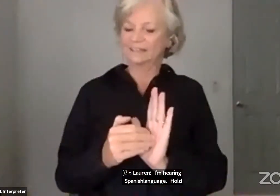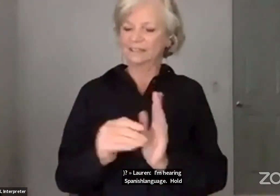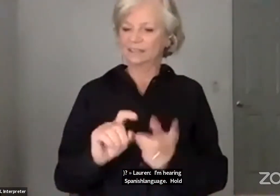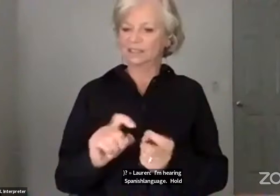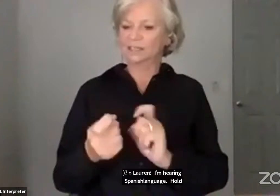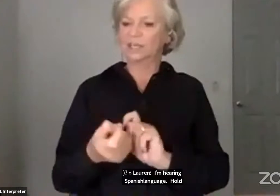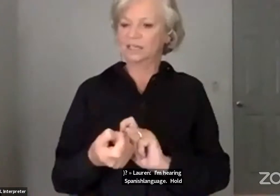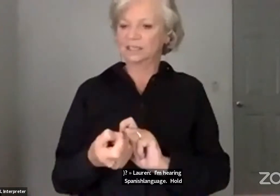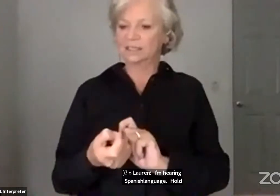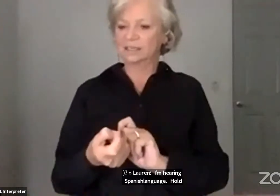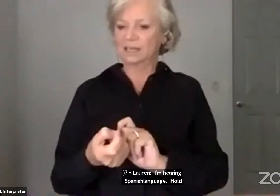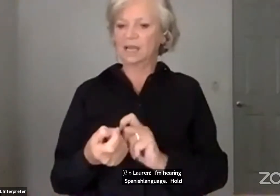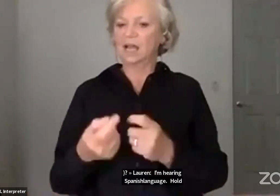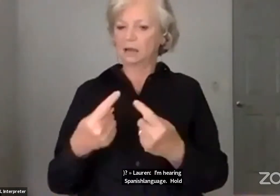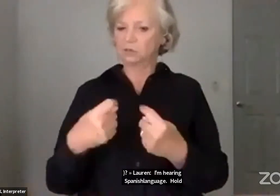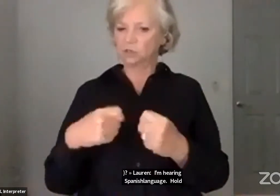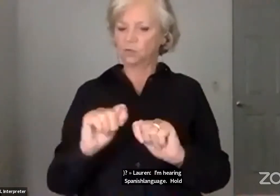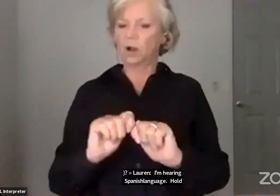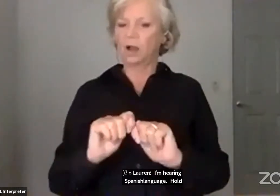was trying to update.